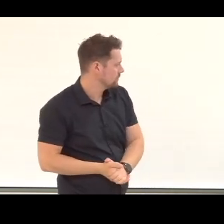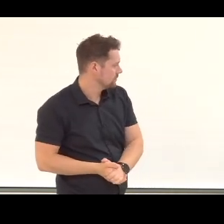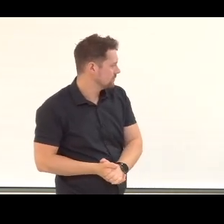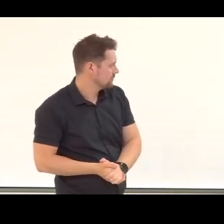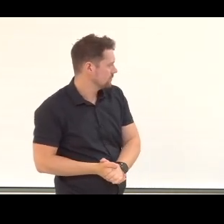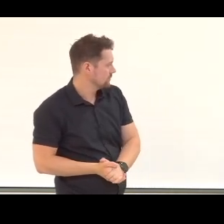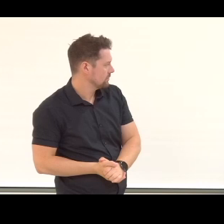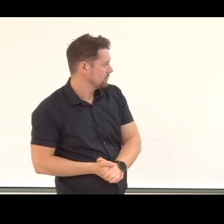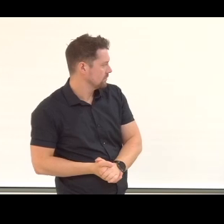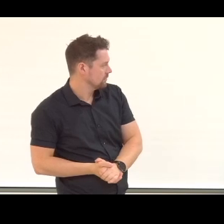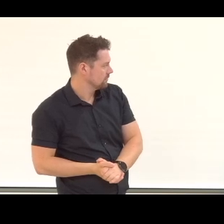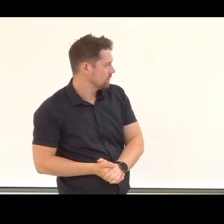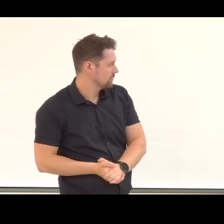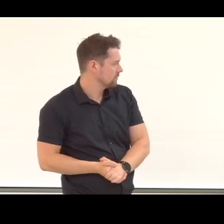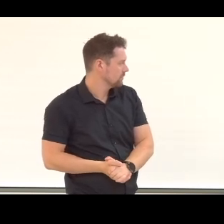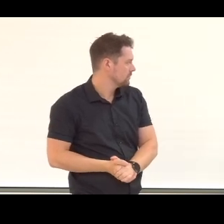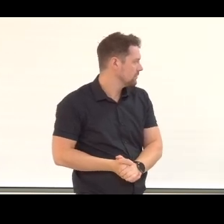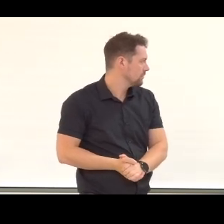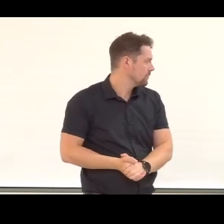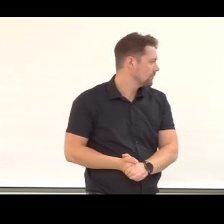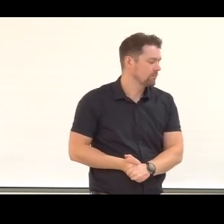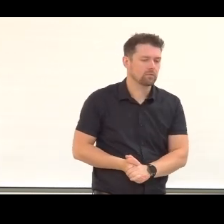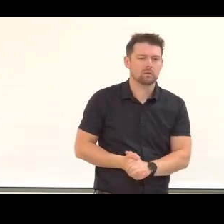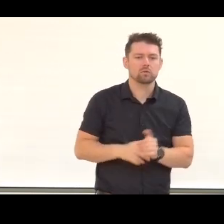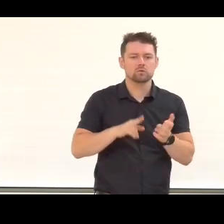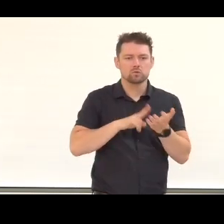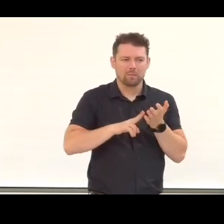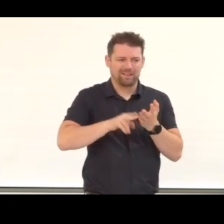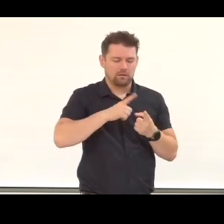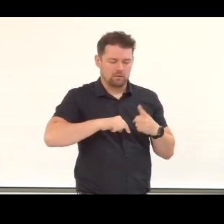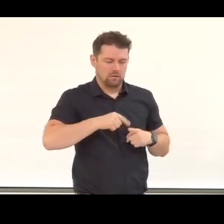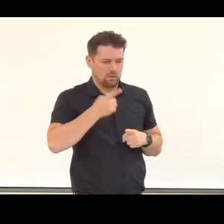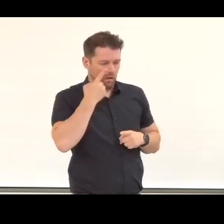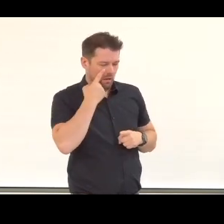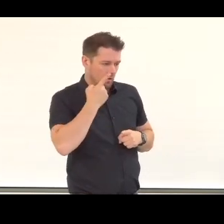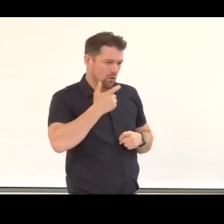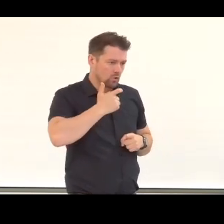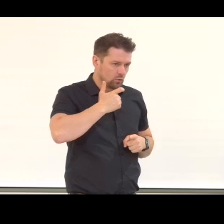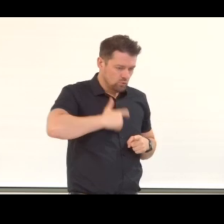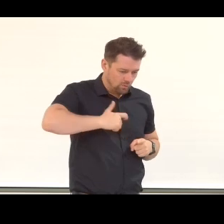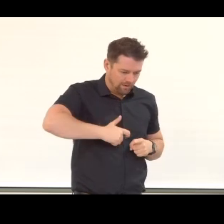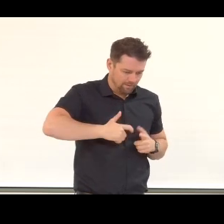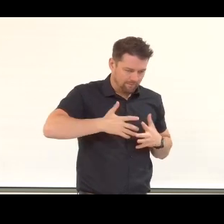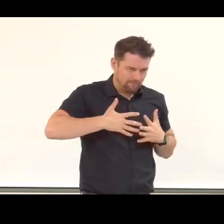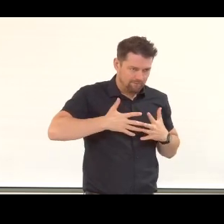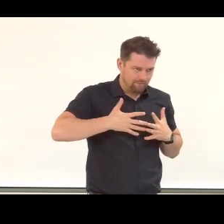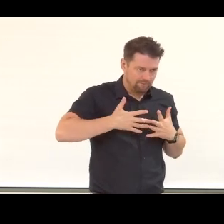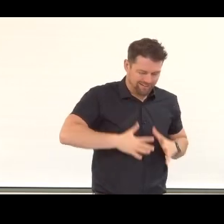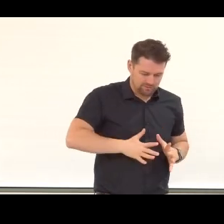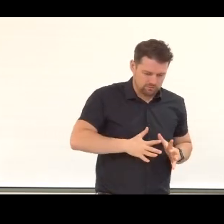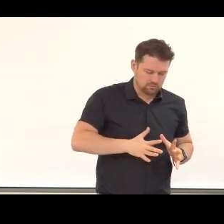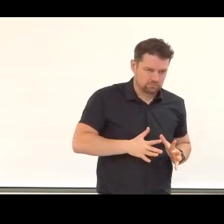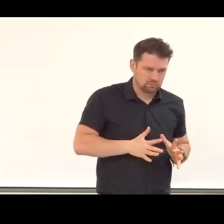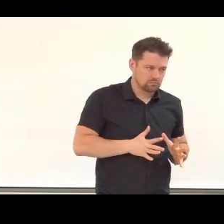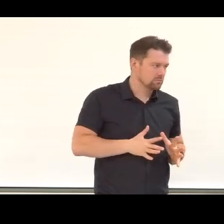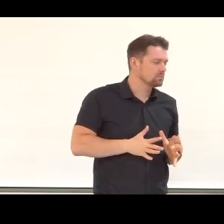experiments are run by the Austrian Space Forum themselves. It's usually human factors, yes. And other more like Earth side experiments that are